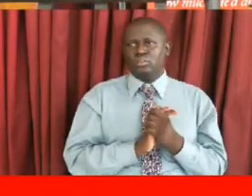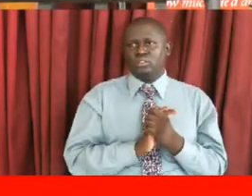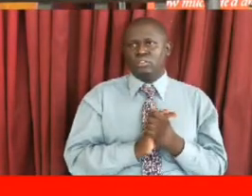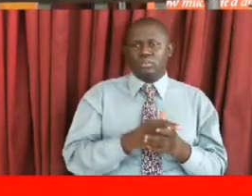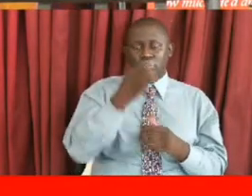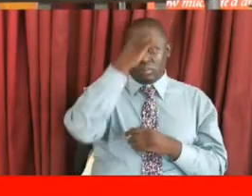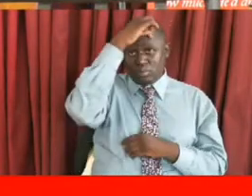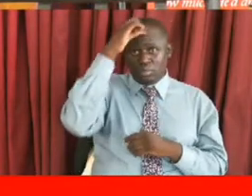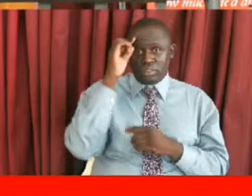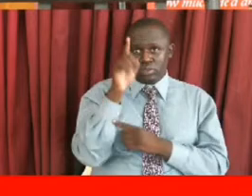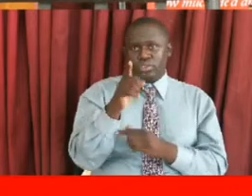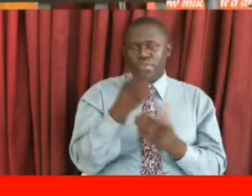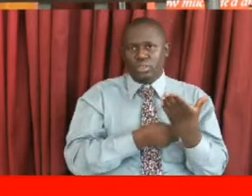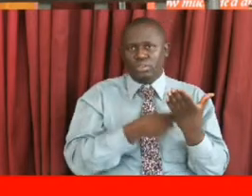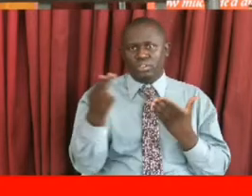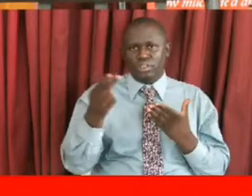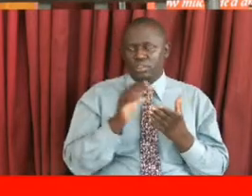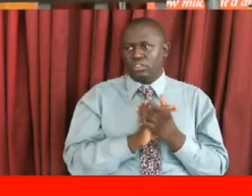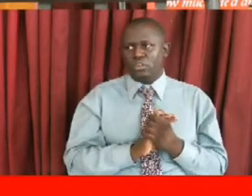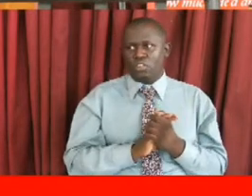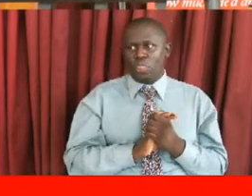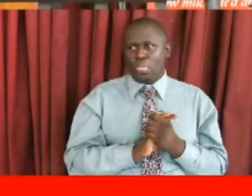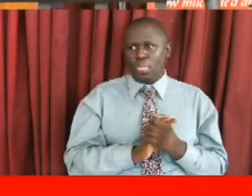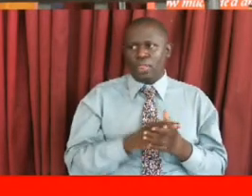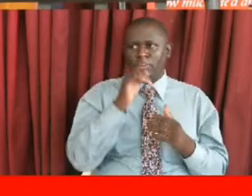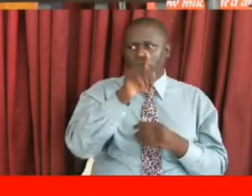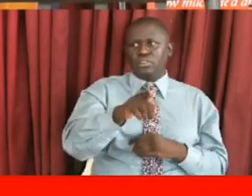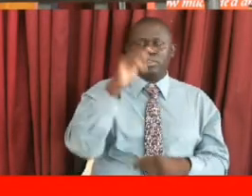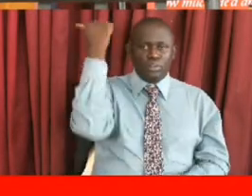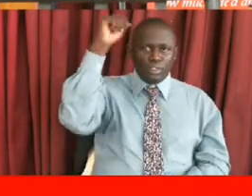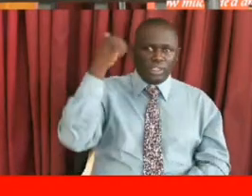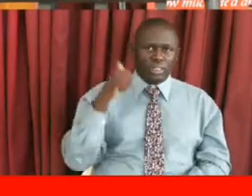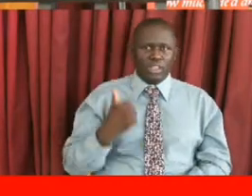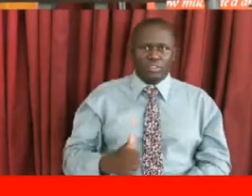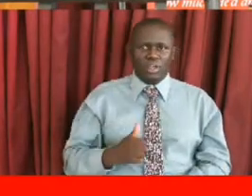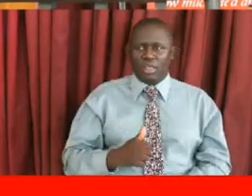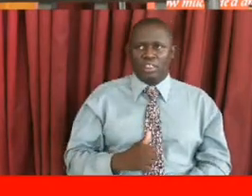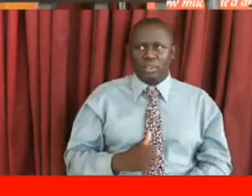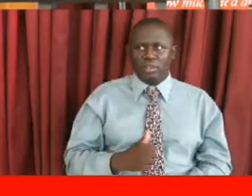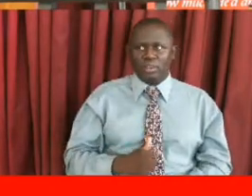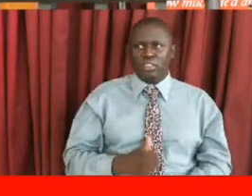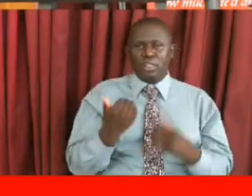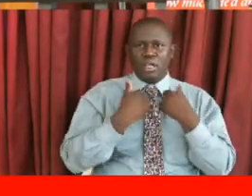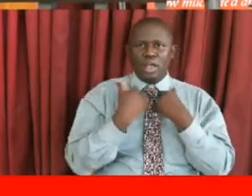so because you are holy you will never be needy before